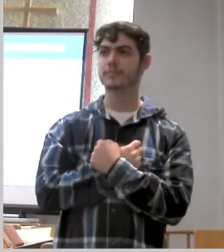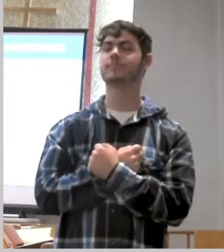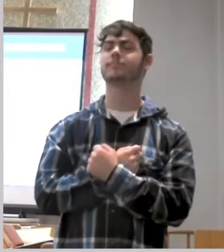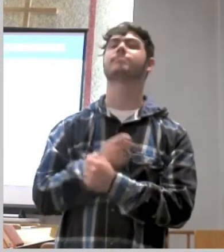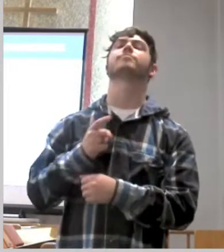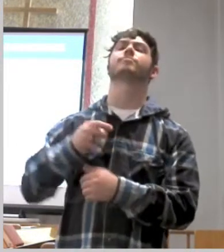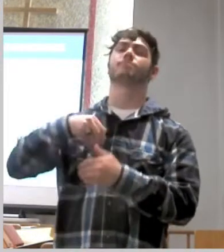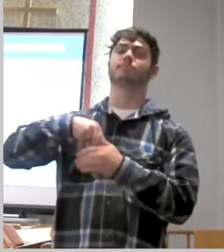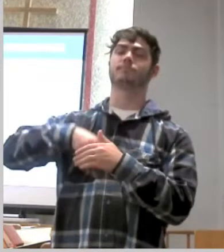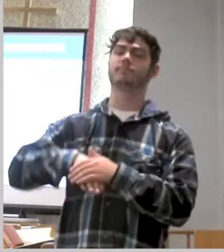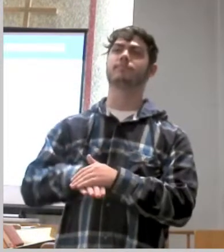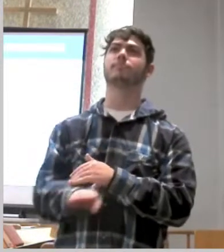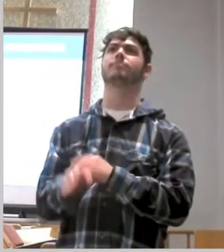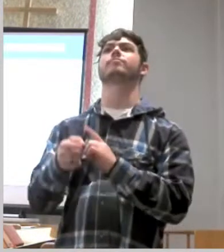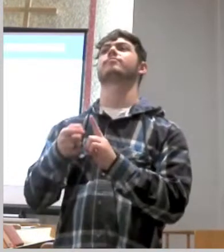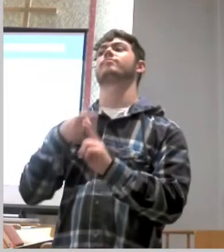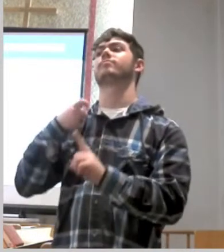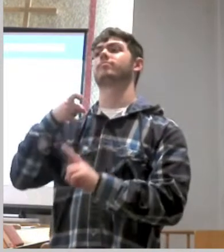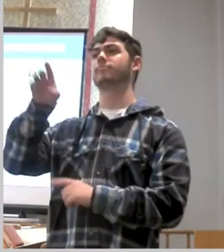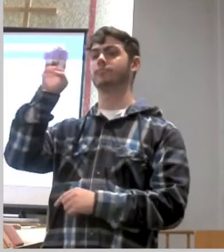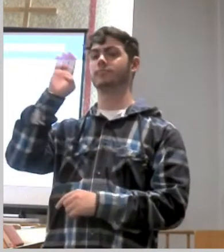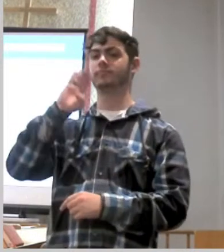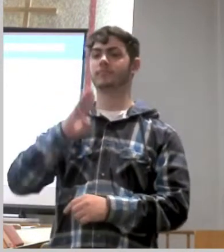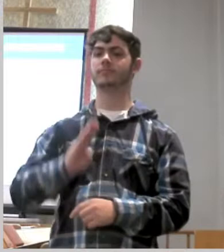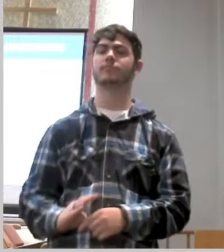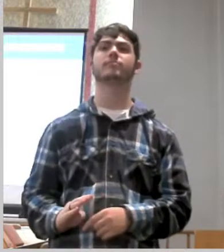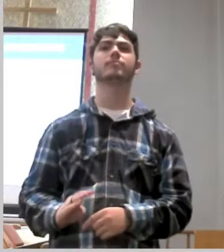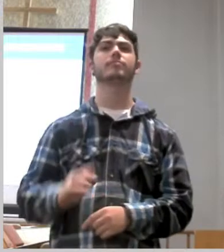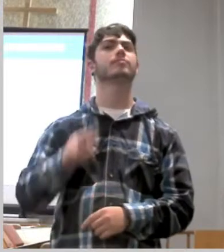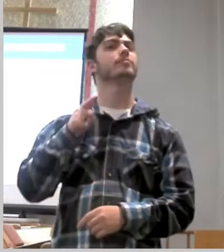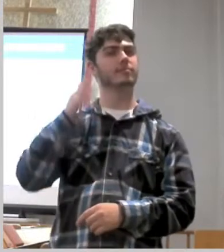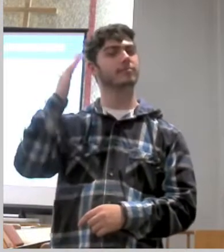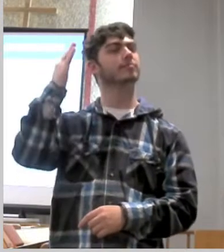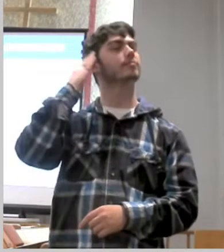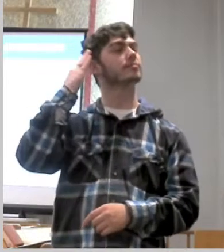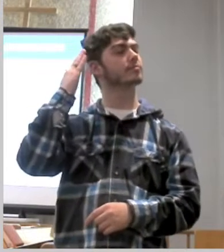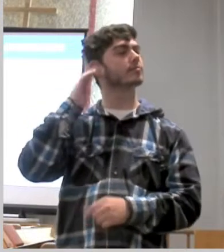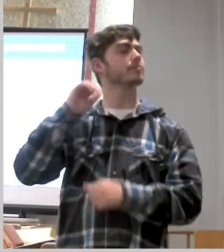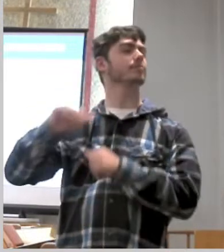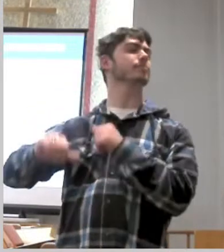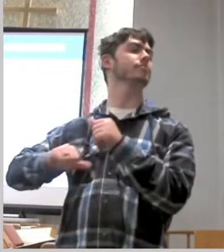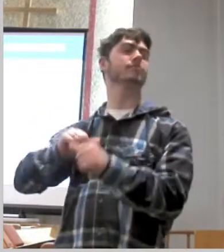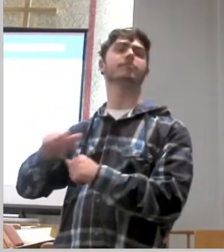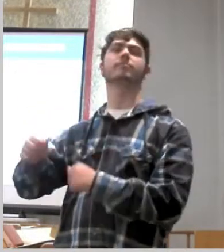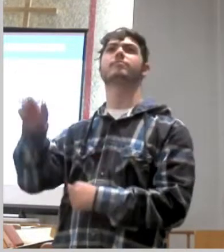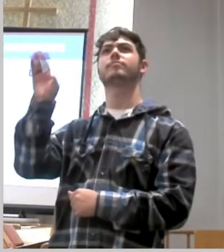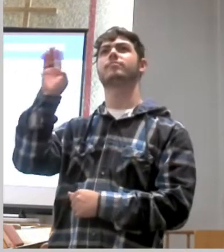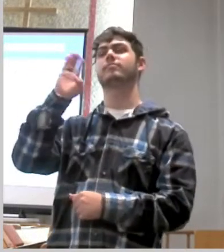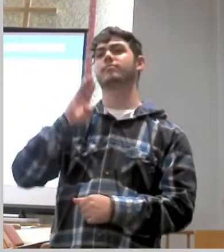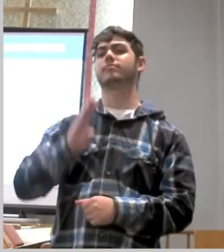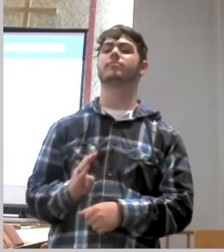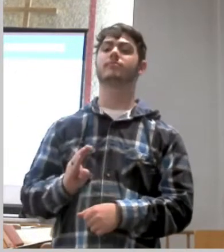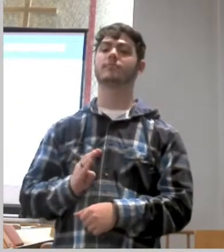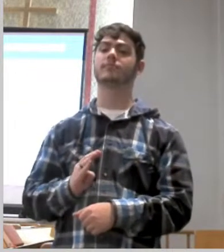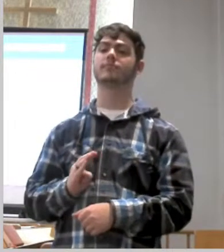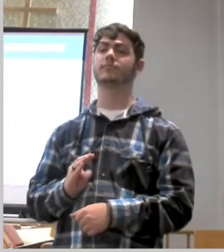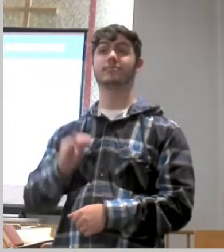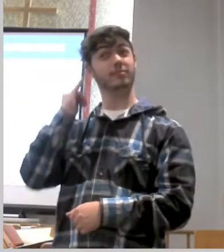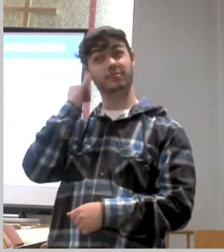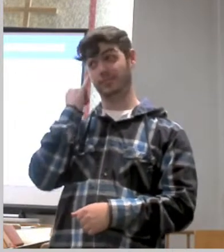who loves is born of God and knows God.